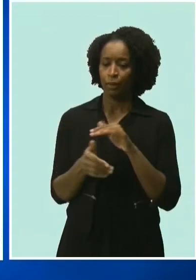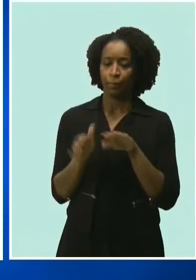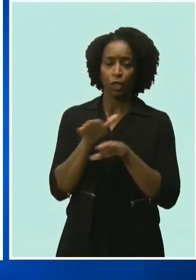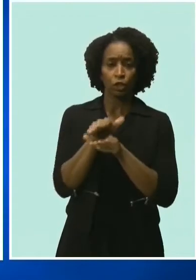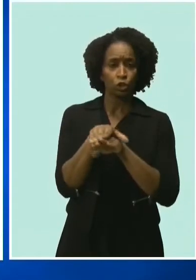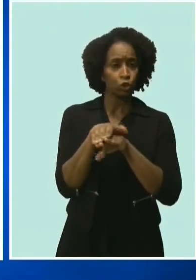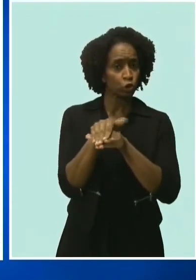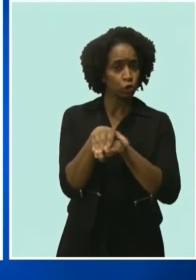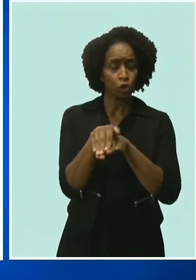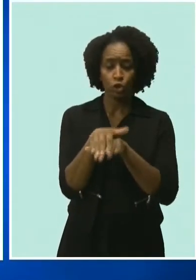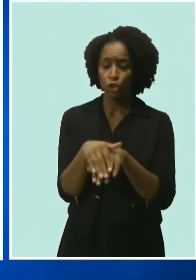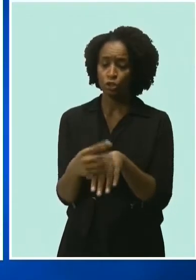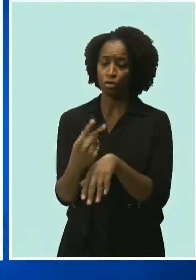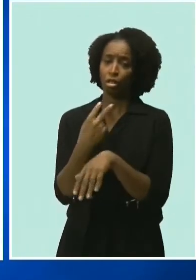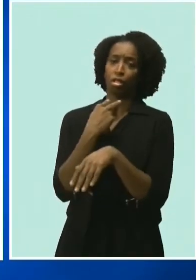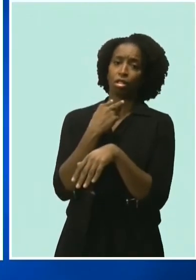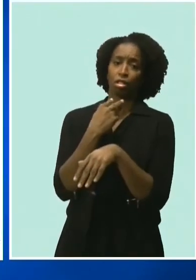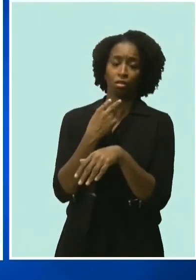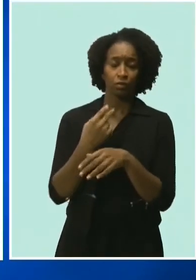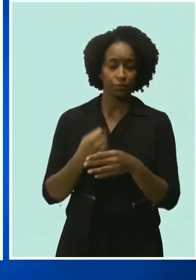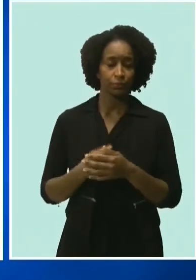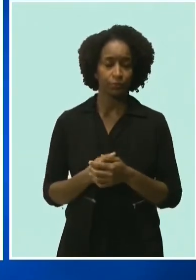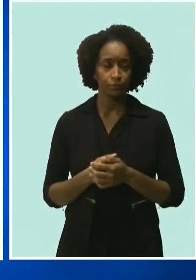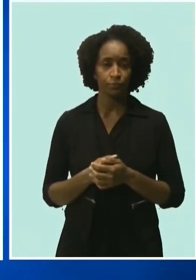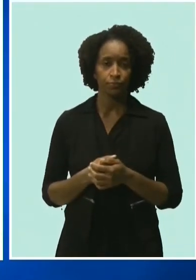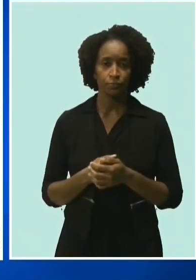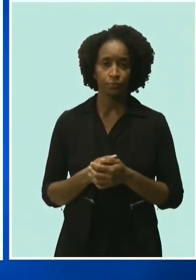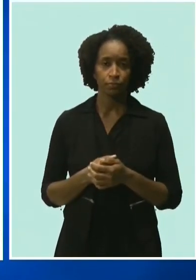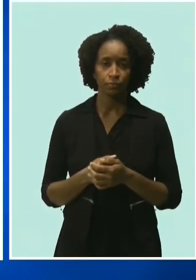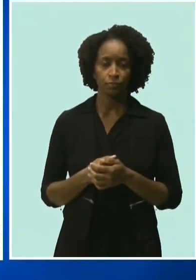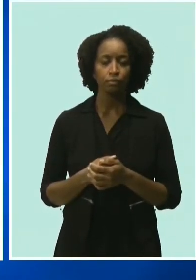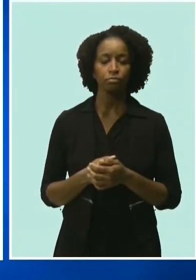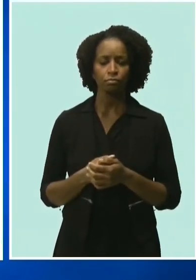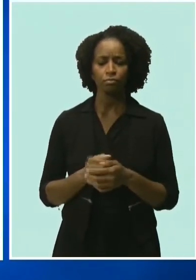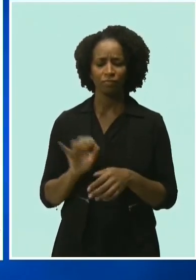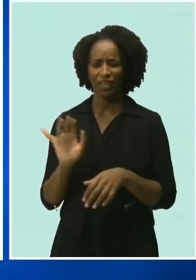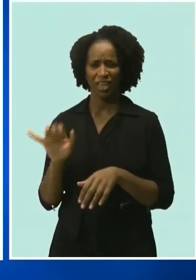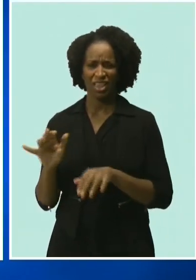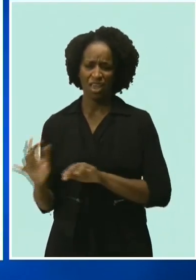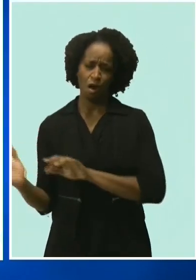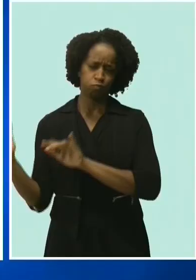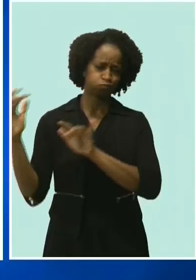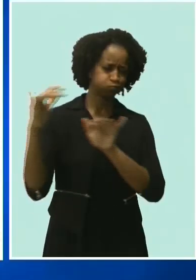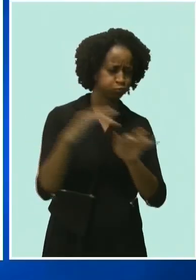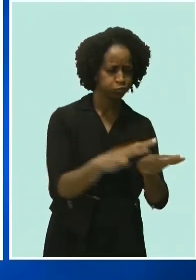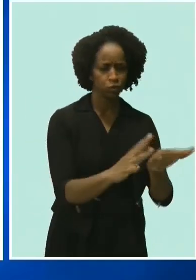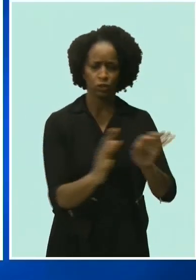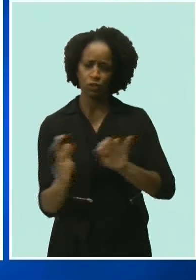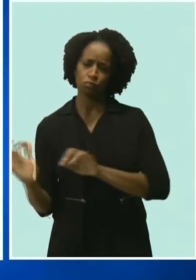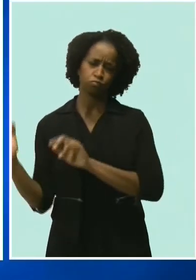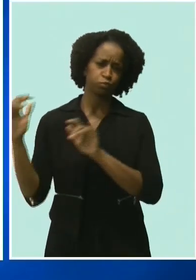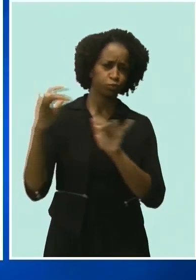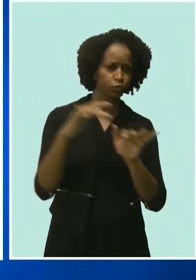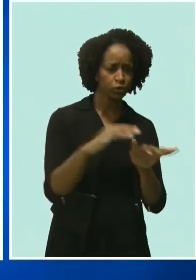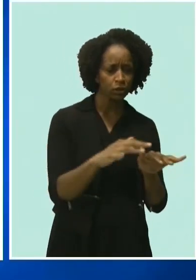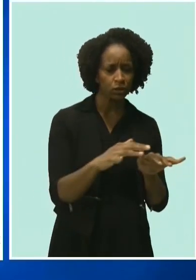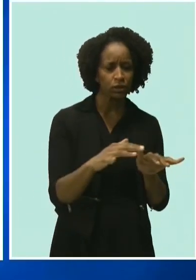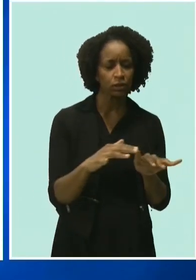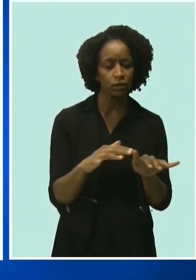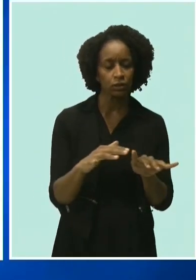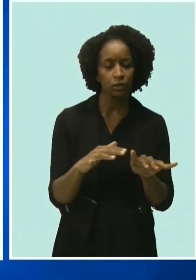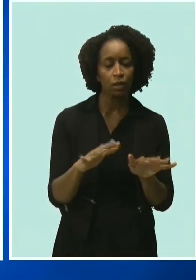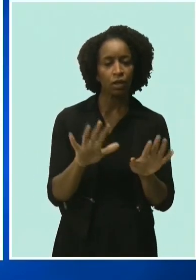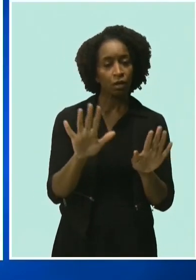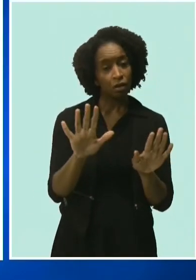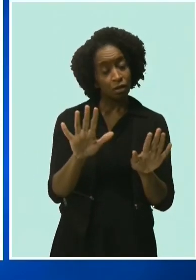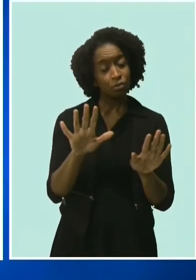might get trapped or entangled in the sargassum. The influx of sargassum, however, is a double-edged sword. What they have